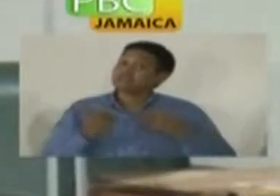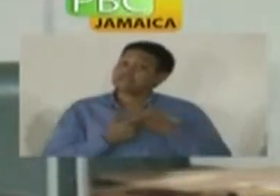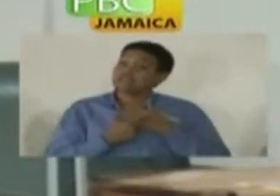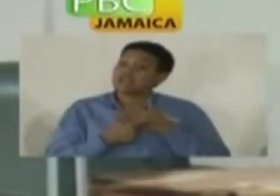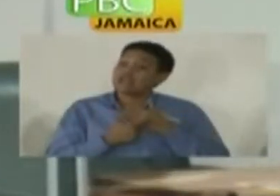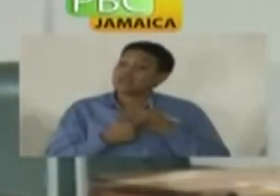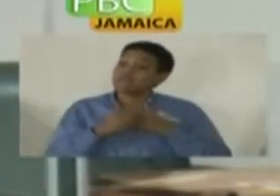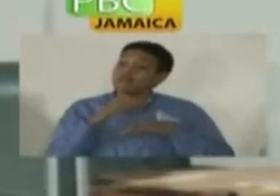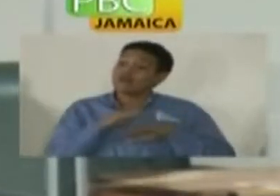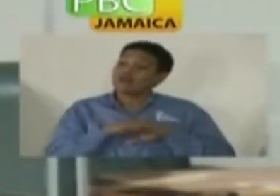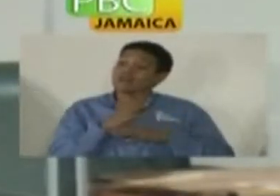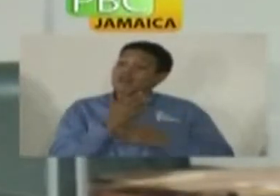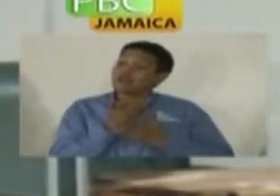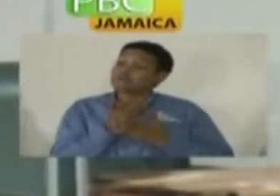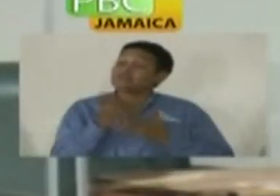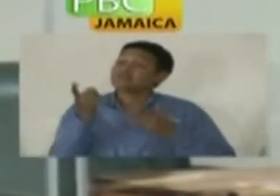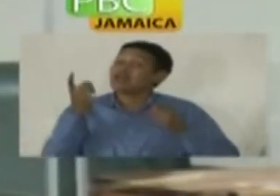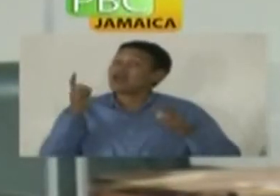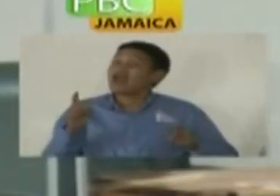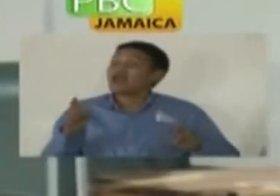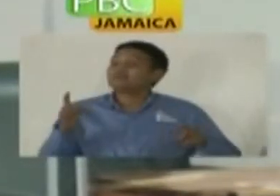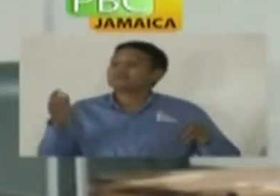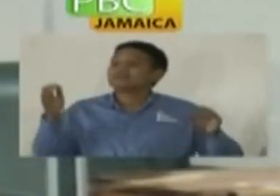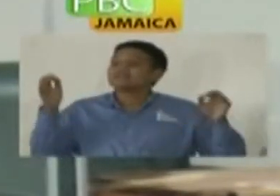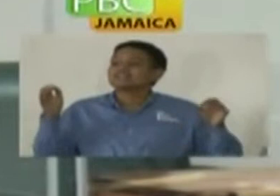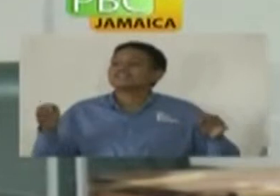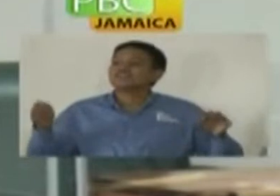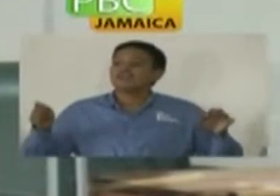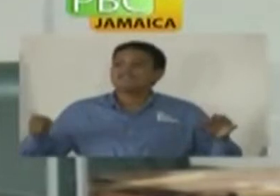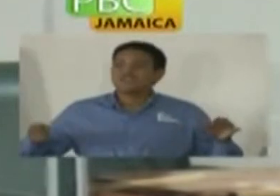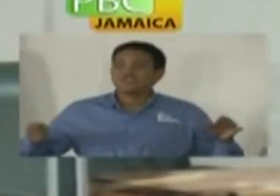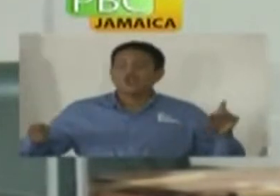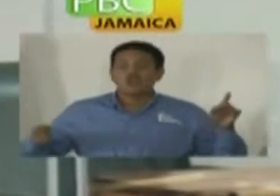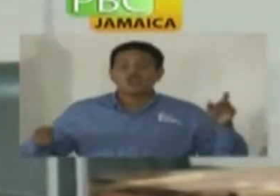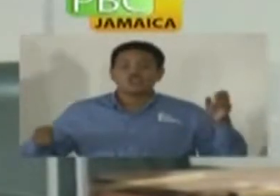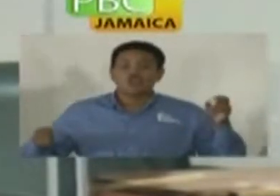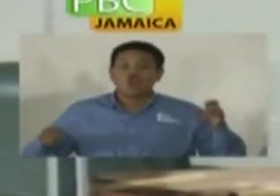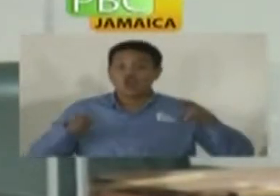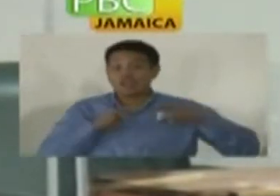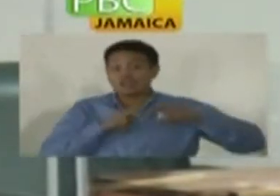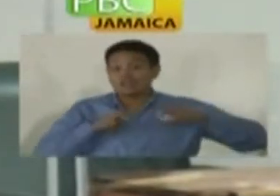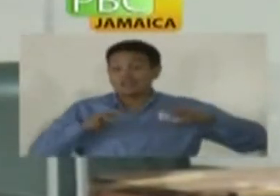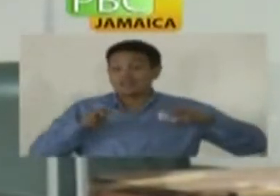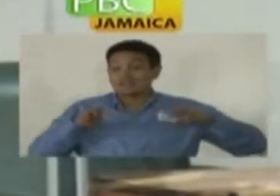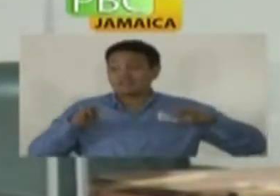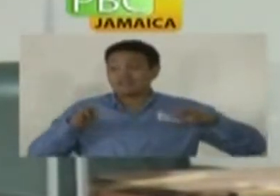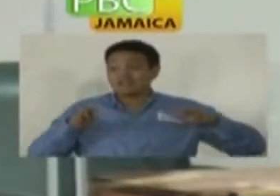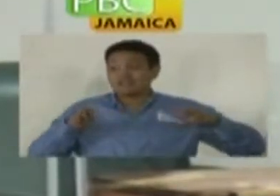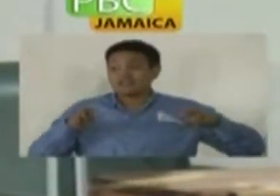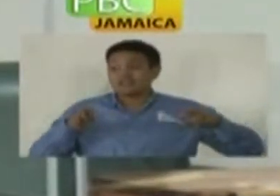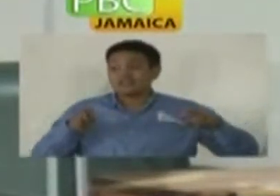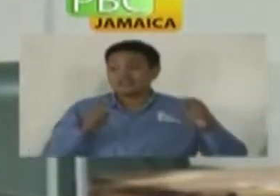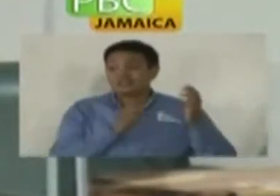on appeal, the decision of the judge or the jury is reversed.